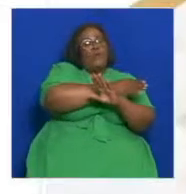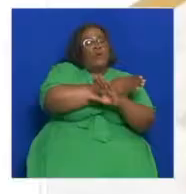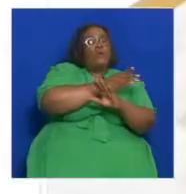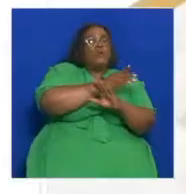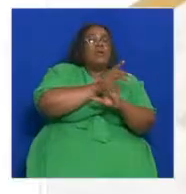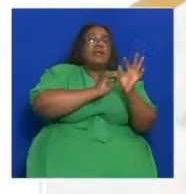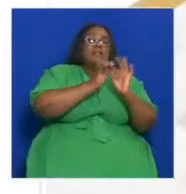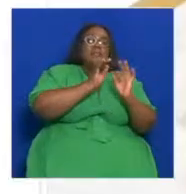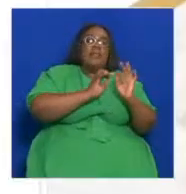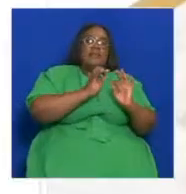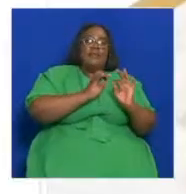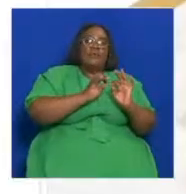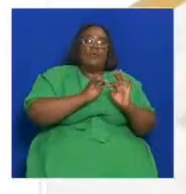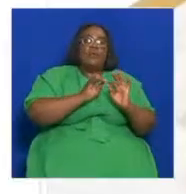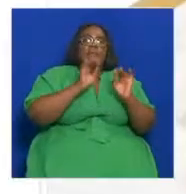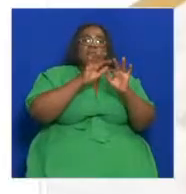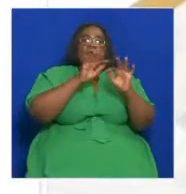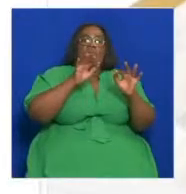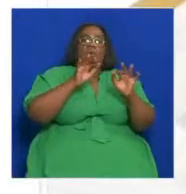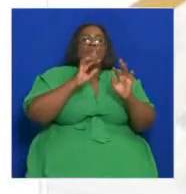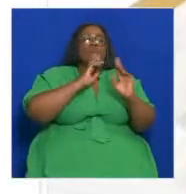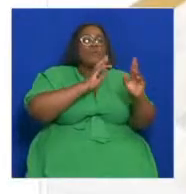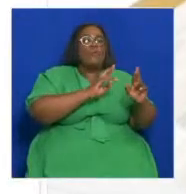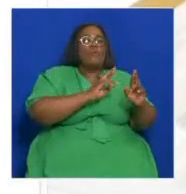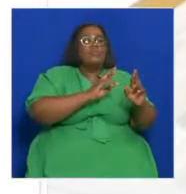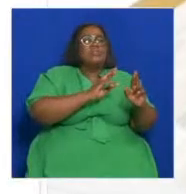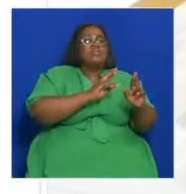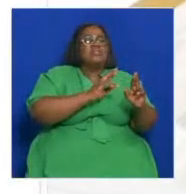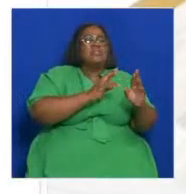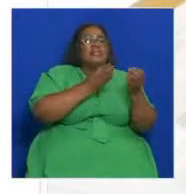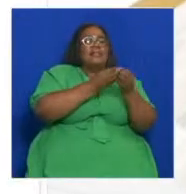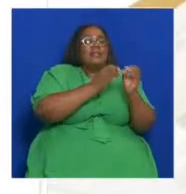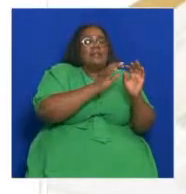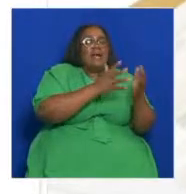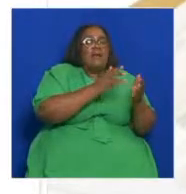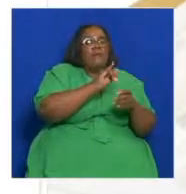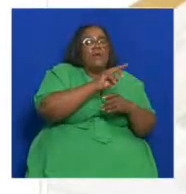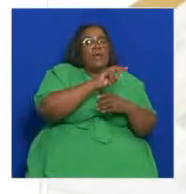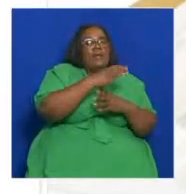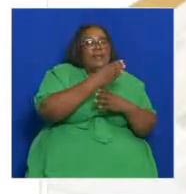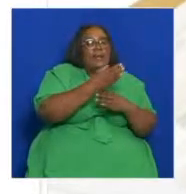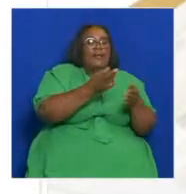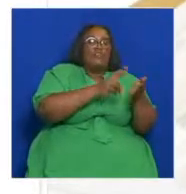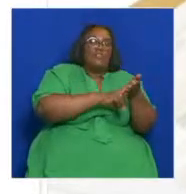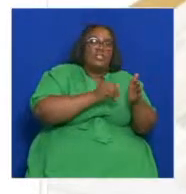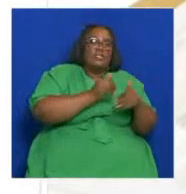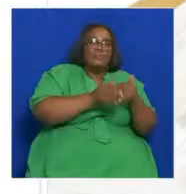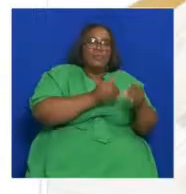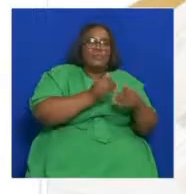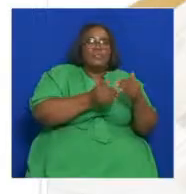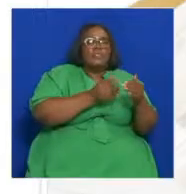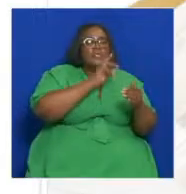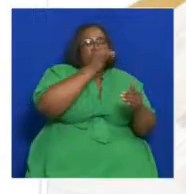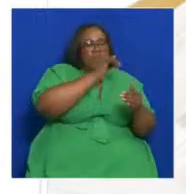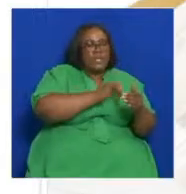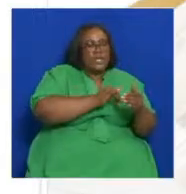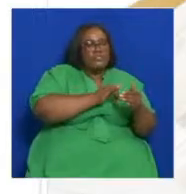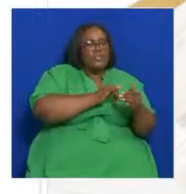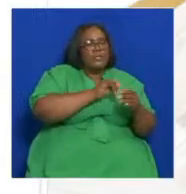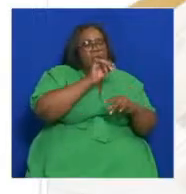the registration process, verification and screening, the intake assessment and the scoring